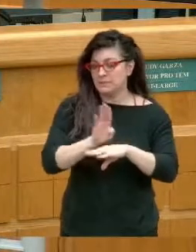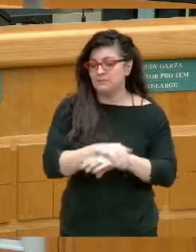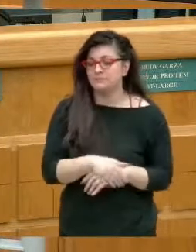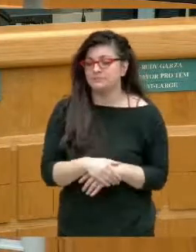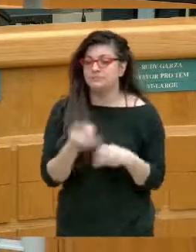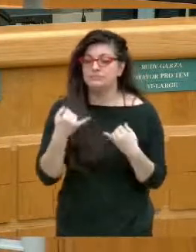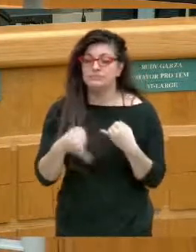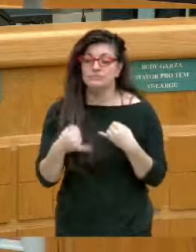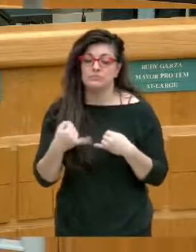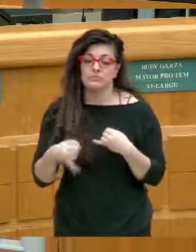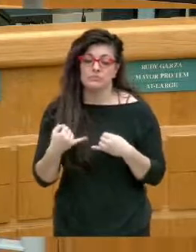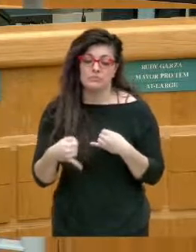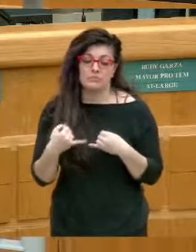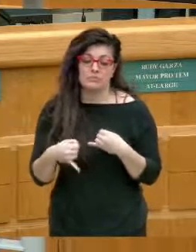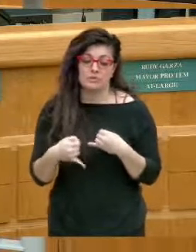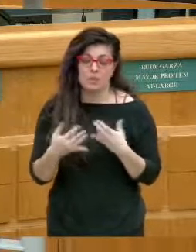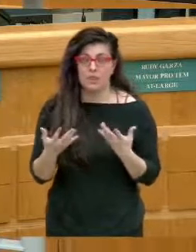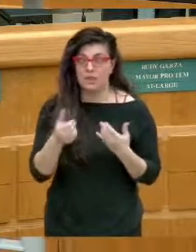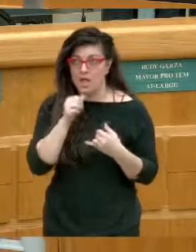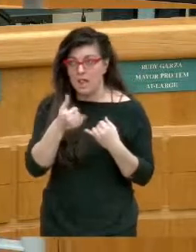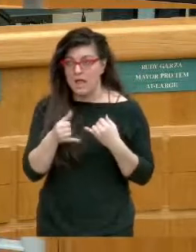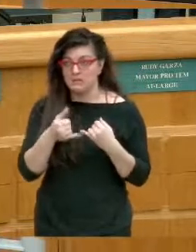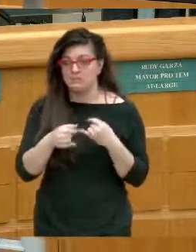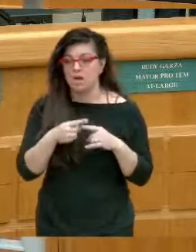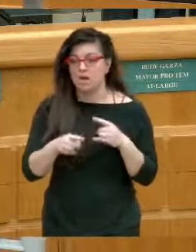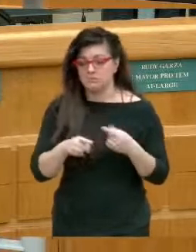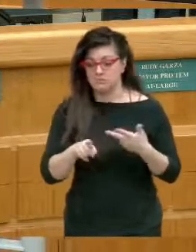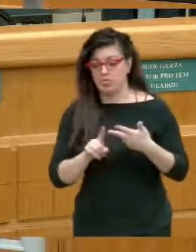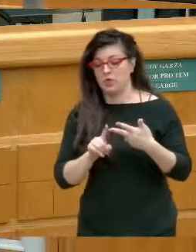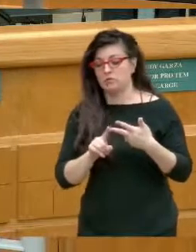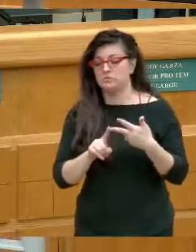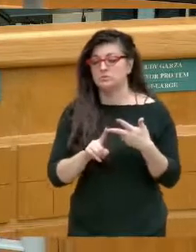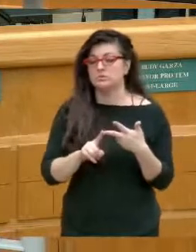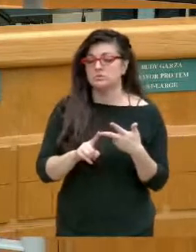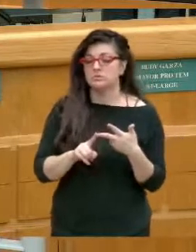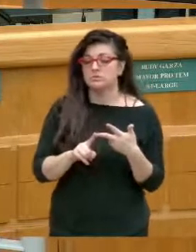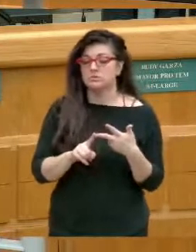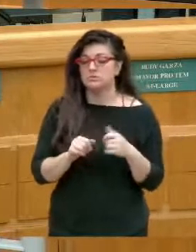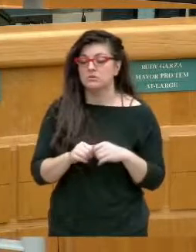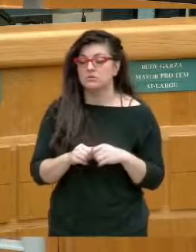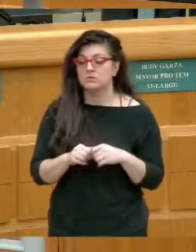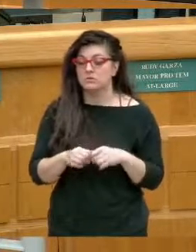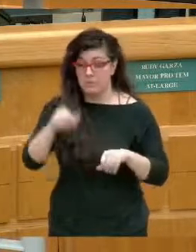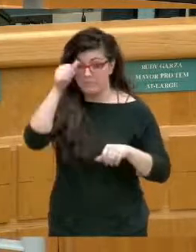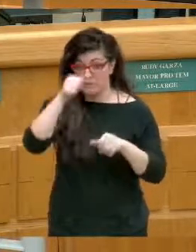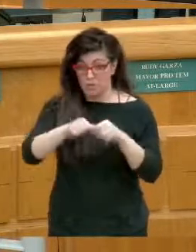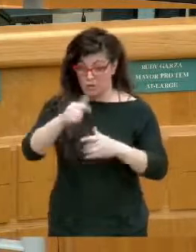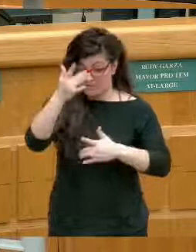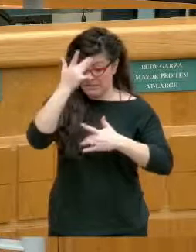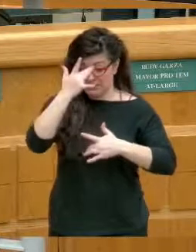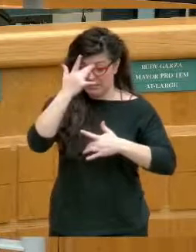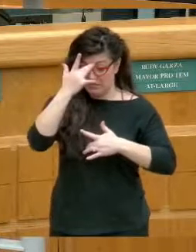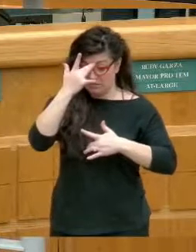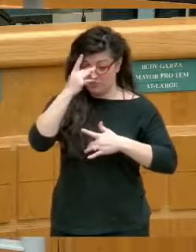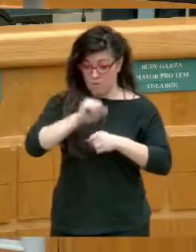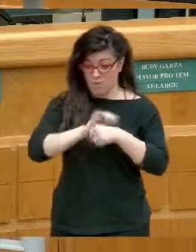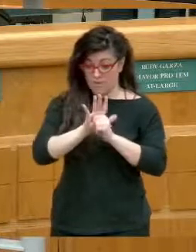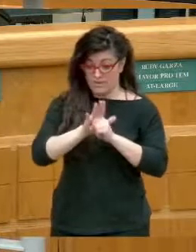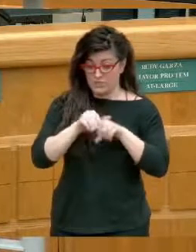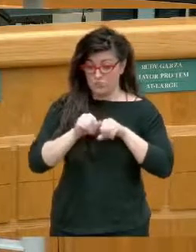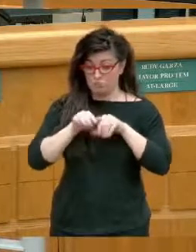Lastly, not lastly, but 3 of 3, there's 2 ingredients for the spread of COVID-19 that I've talked